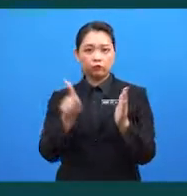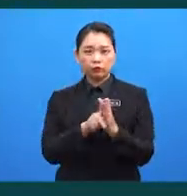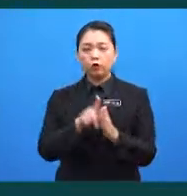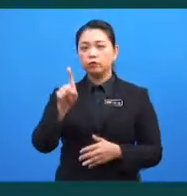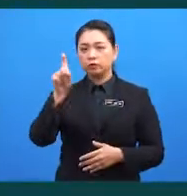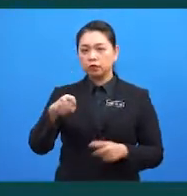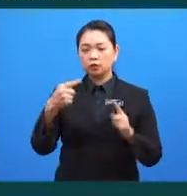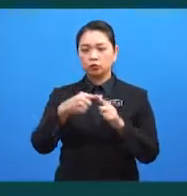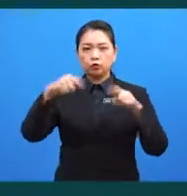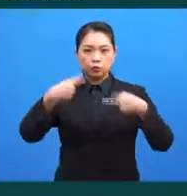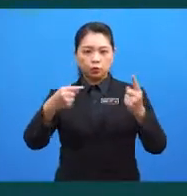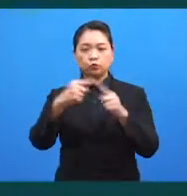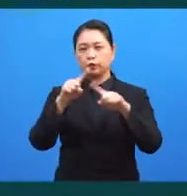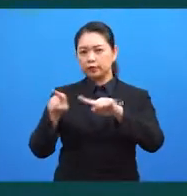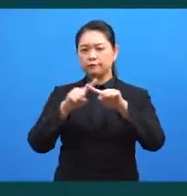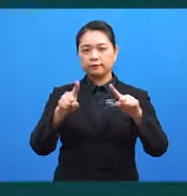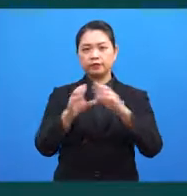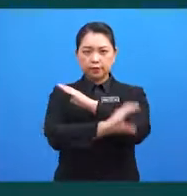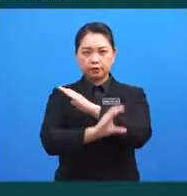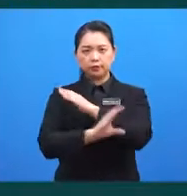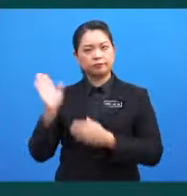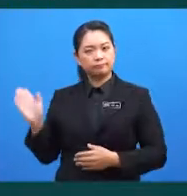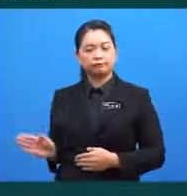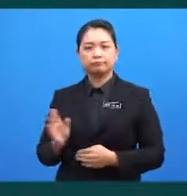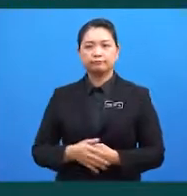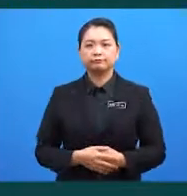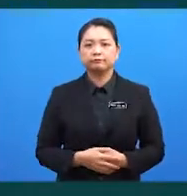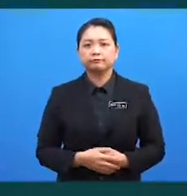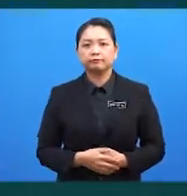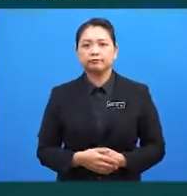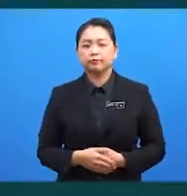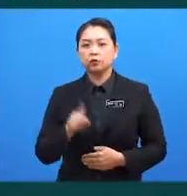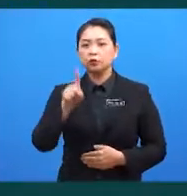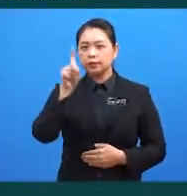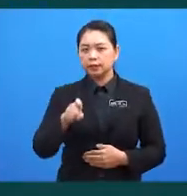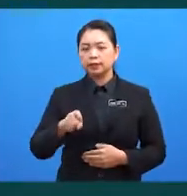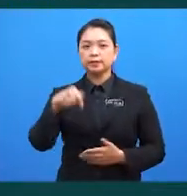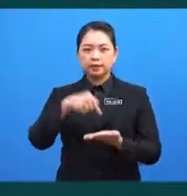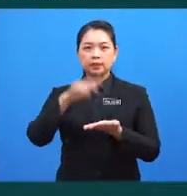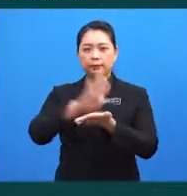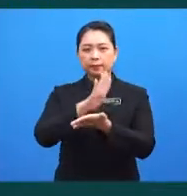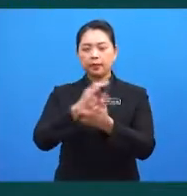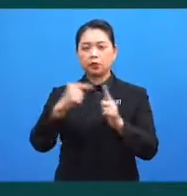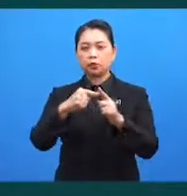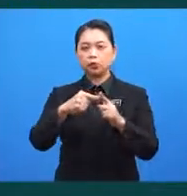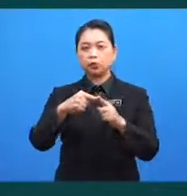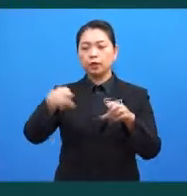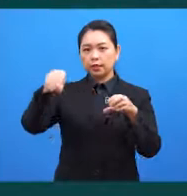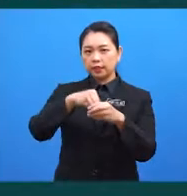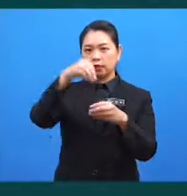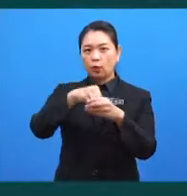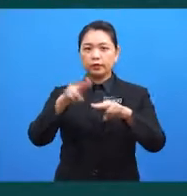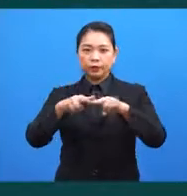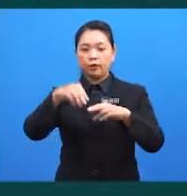different country. Passport. You need this paper to get on a train or enter